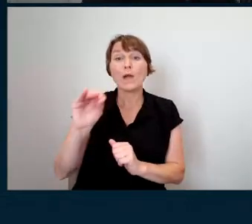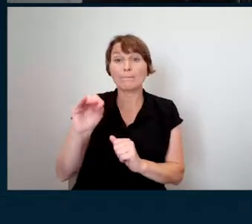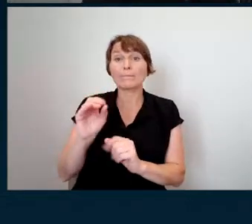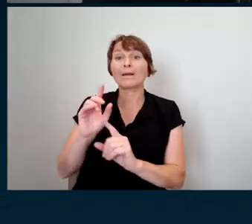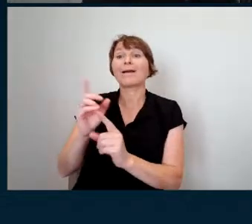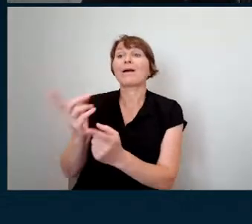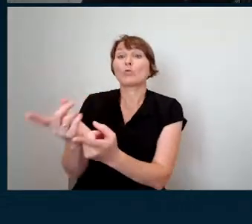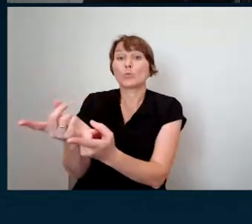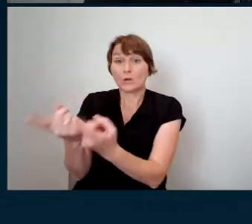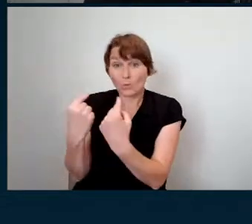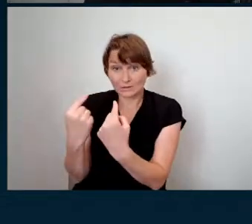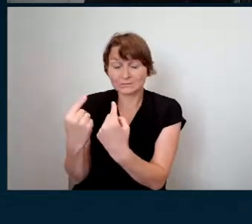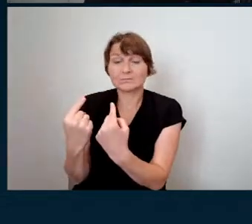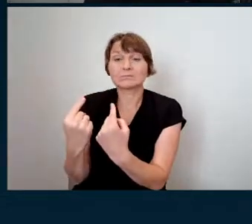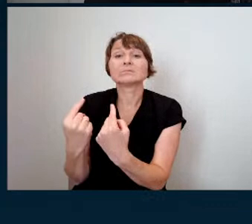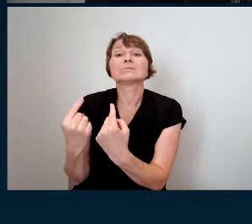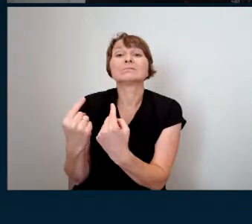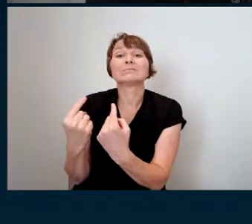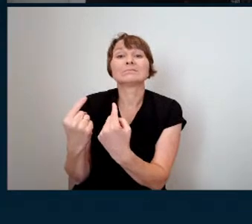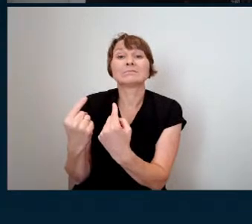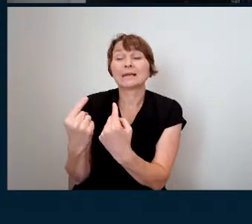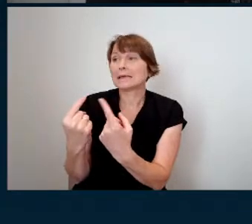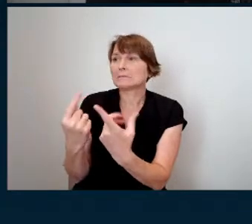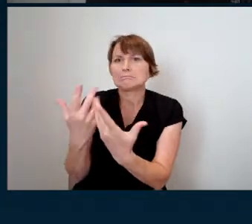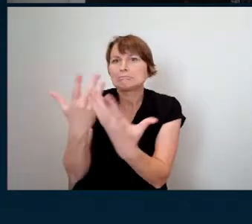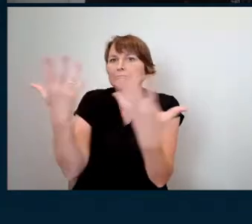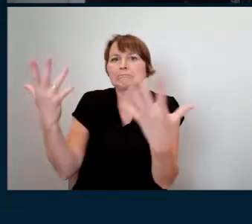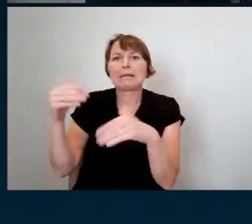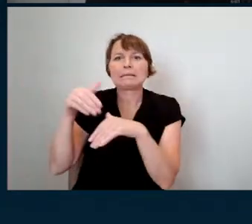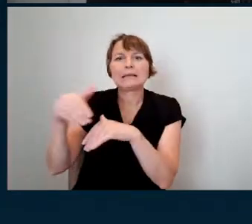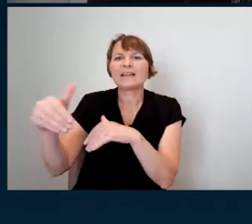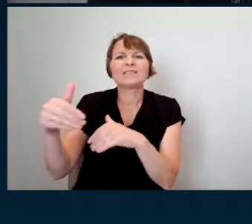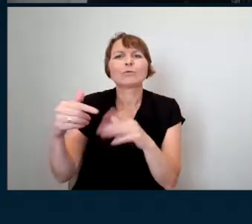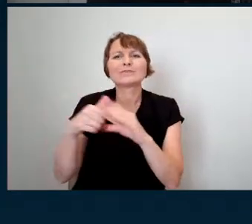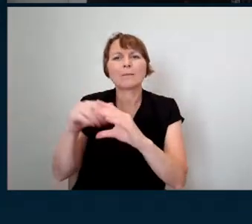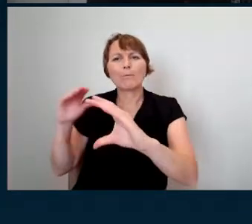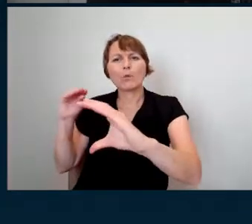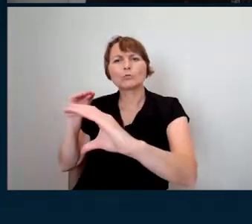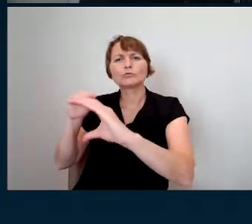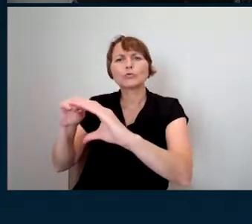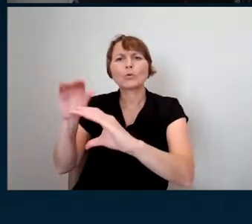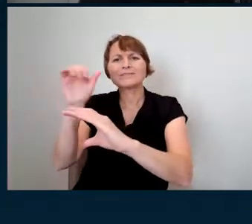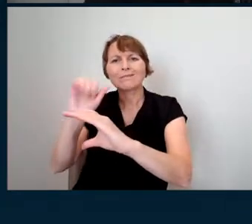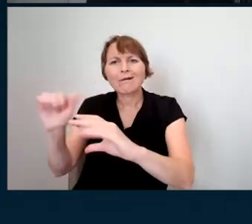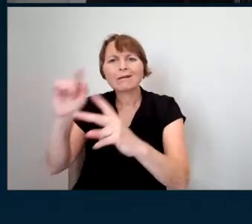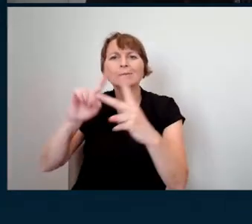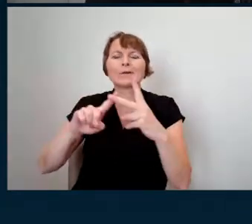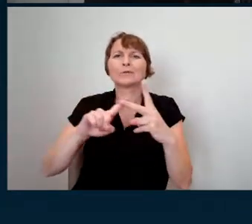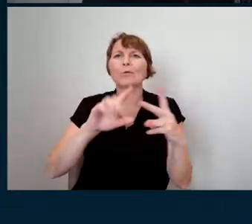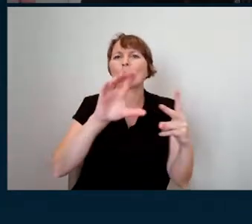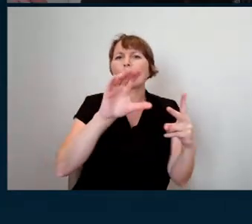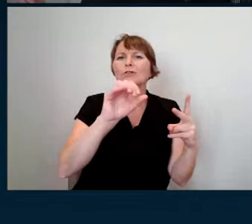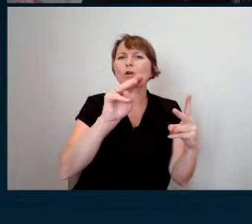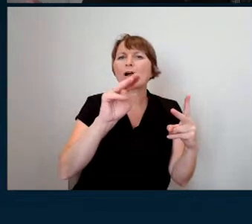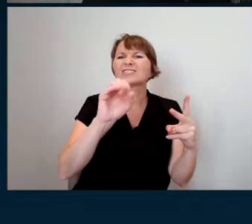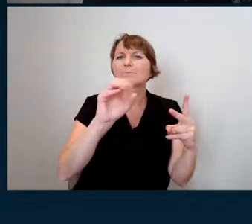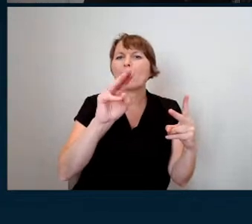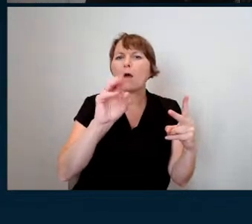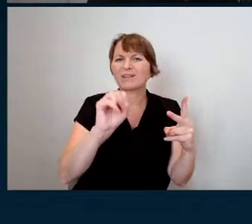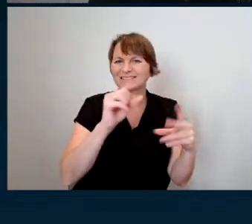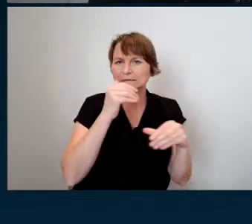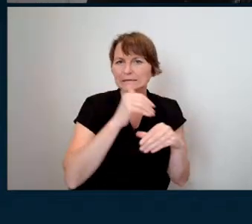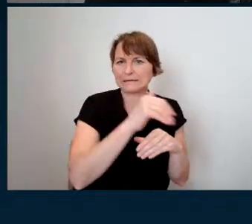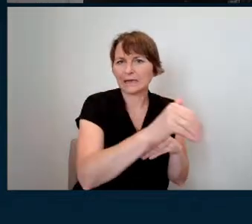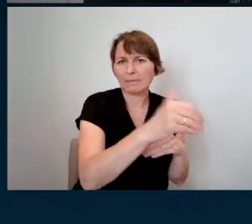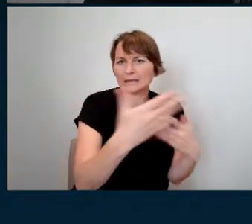and that input could be some data from a storage account or from a Cosmos database. Something like that. One